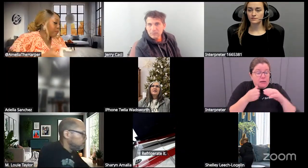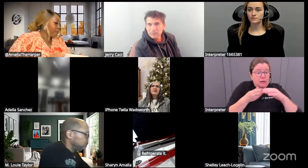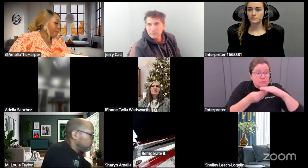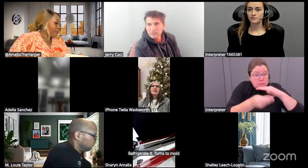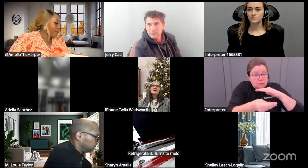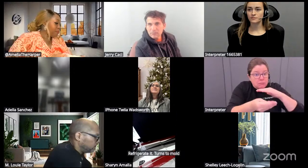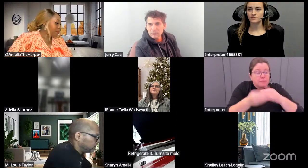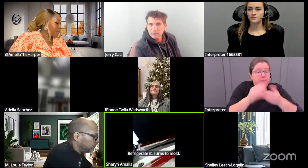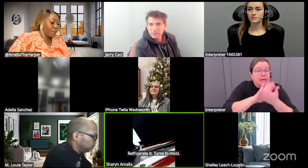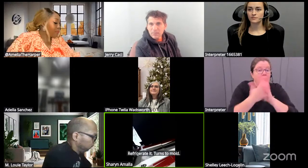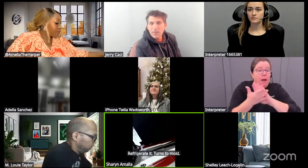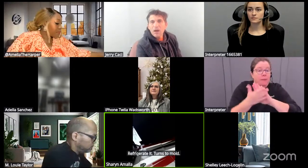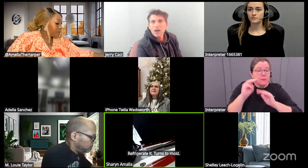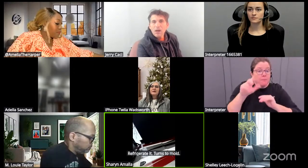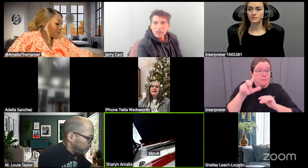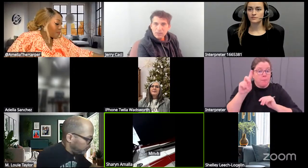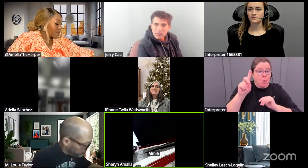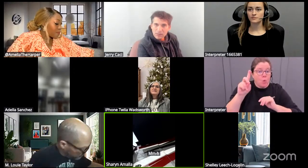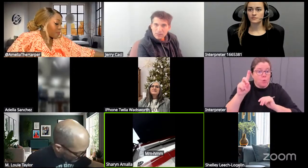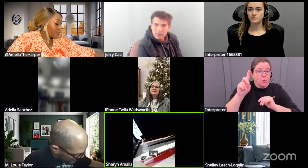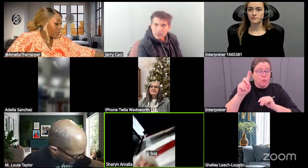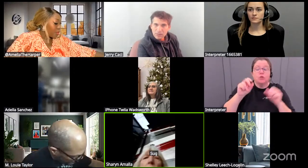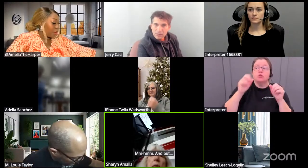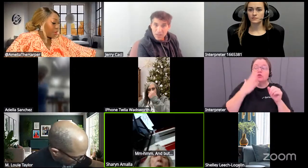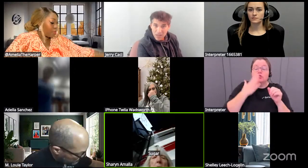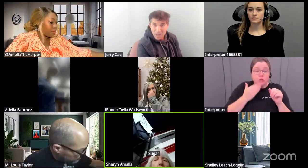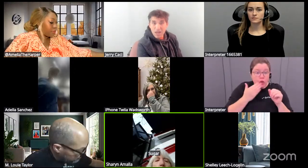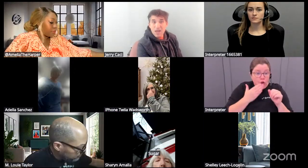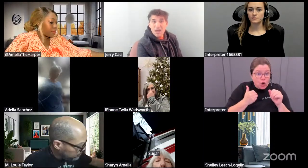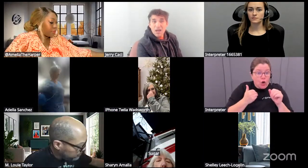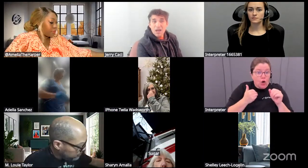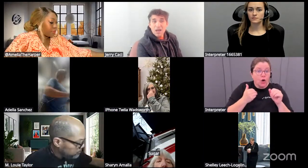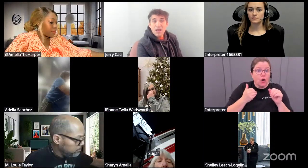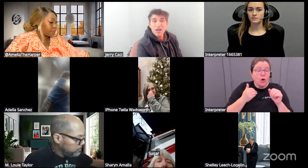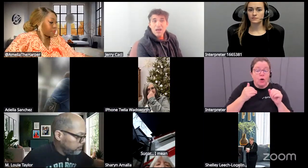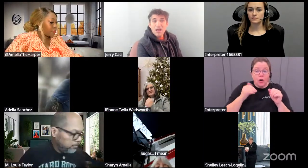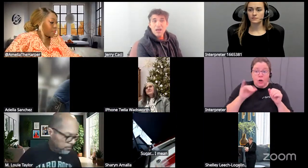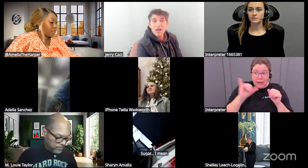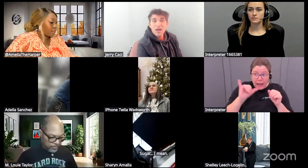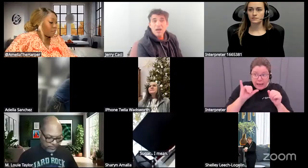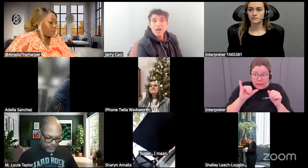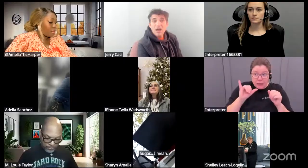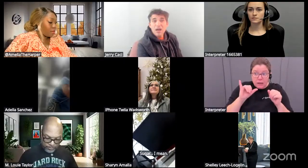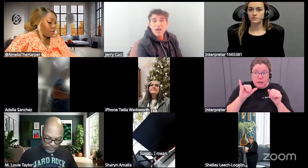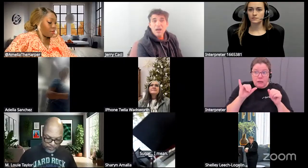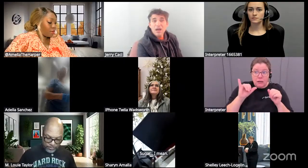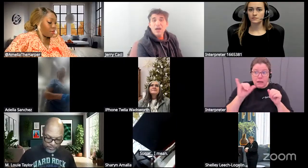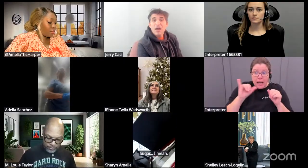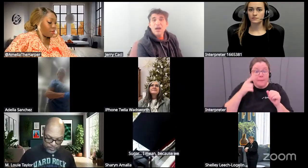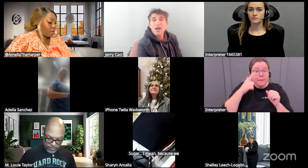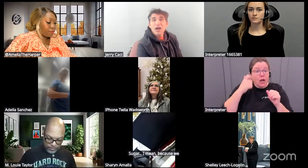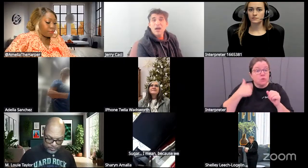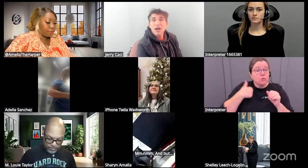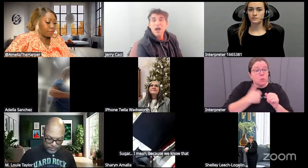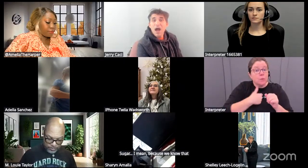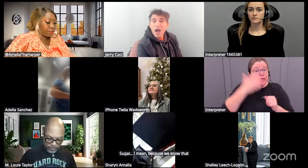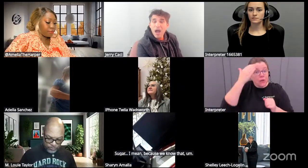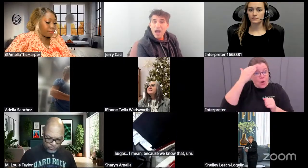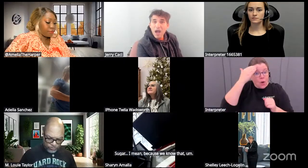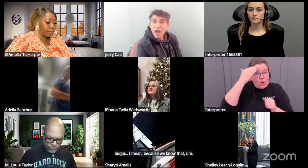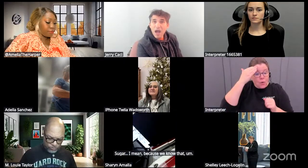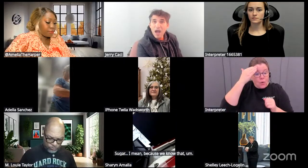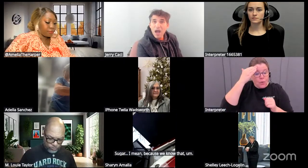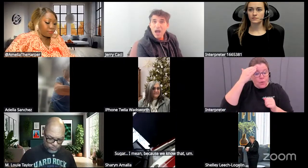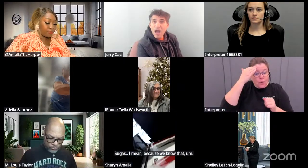mold. hmm And Sugar, but I mean the because we know that